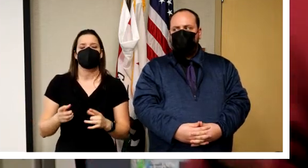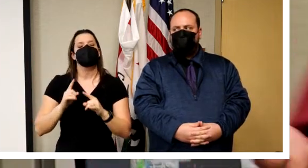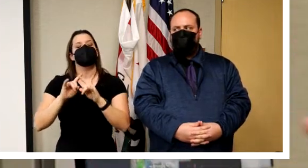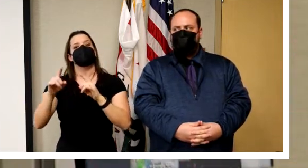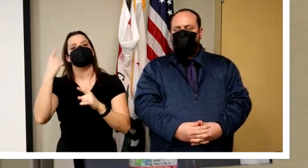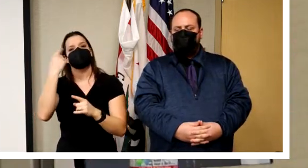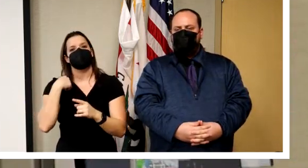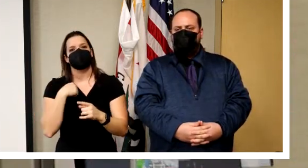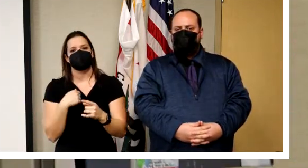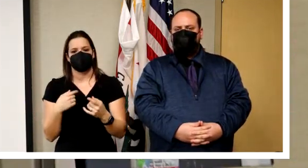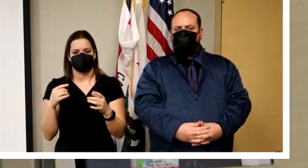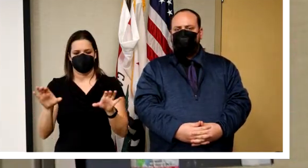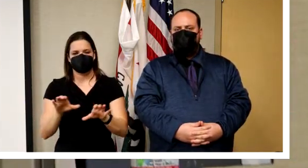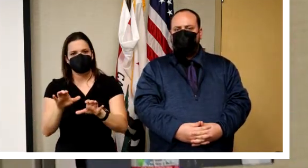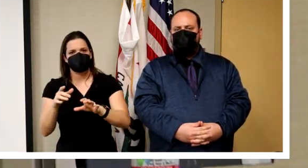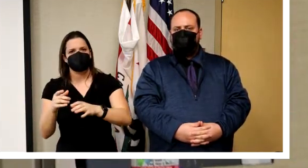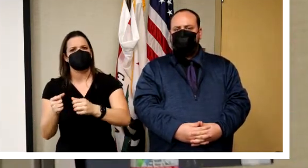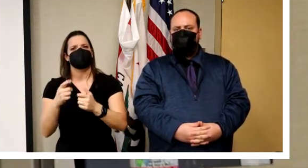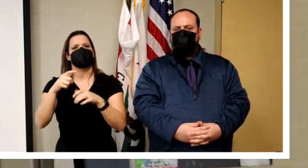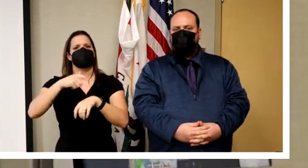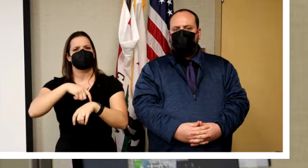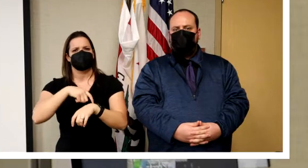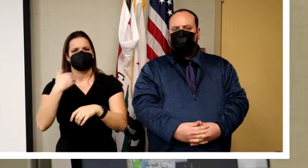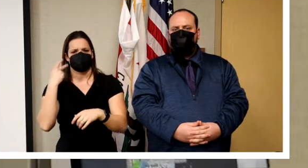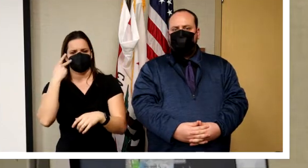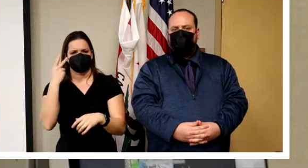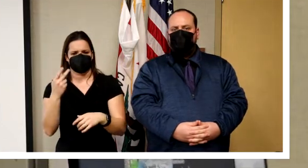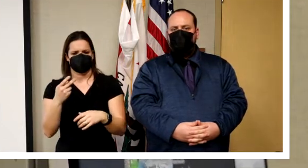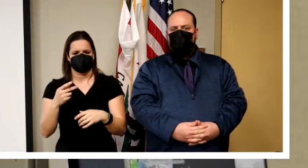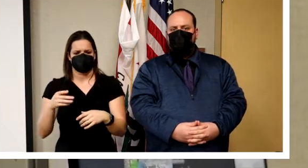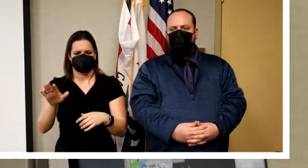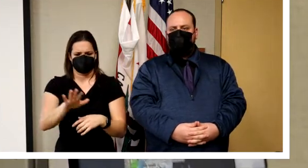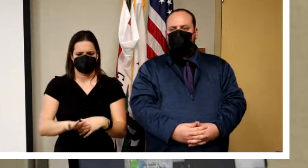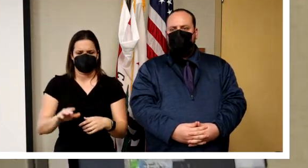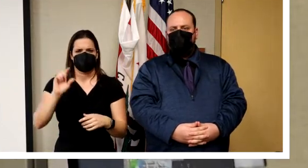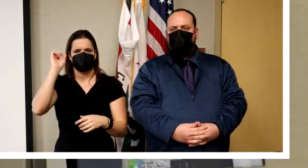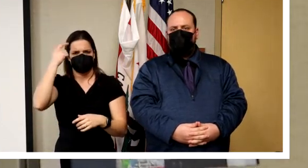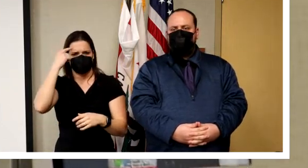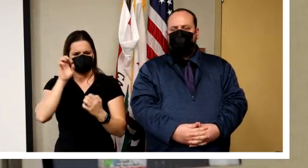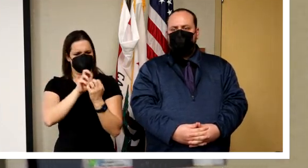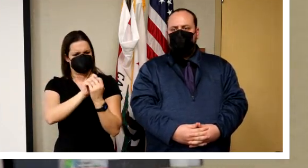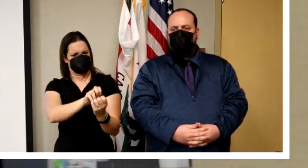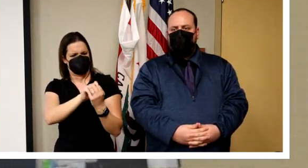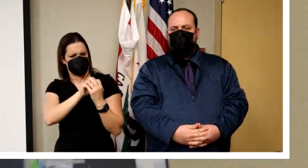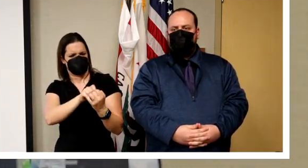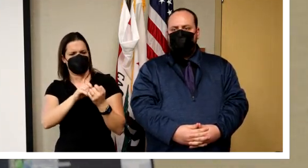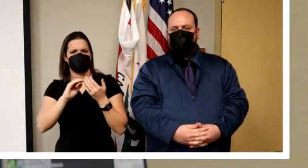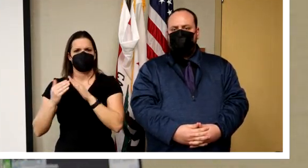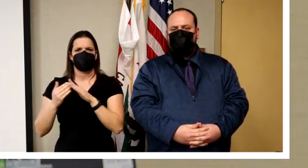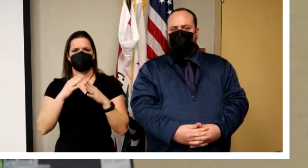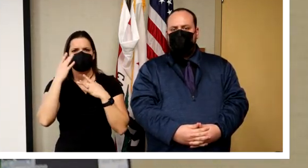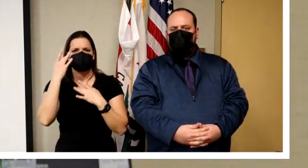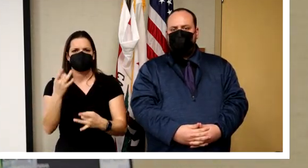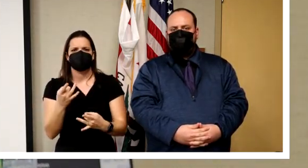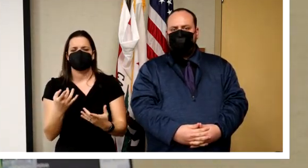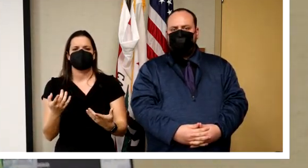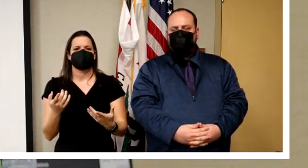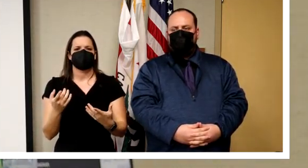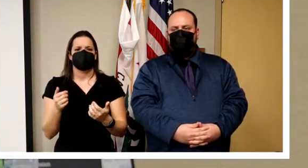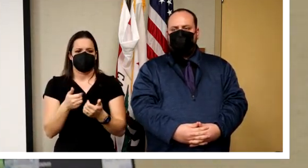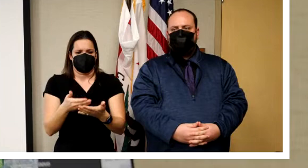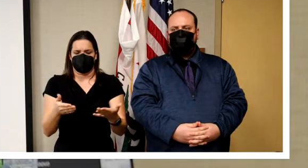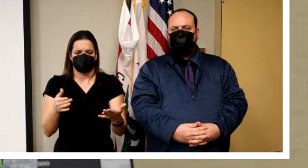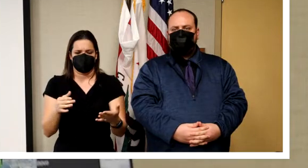that you just have to go through, and oftentimes you see local government bodies arguing about communities of interest over